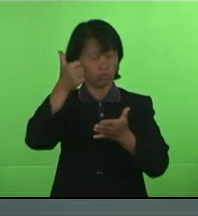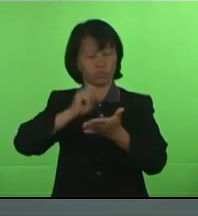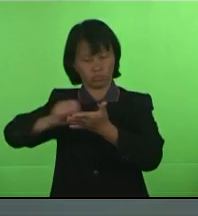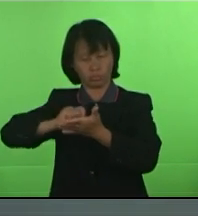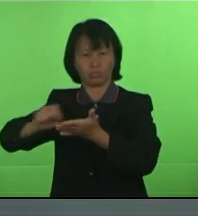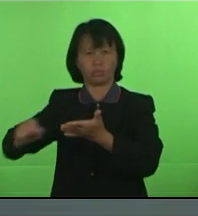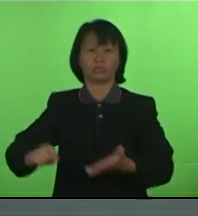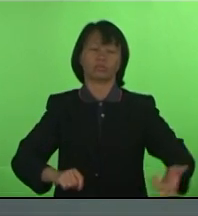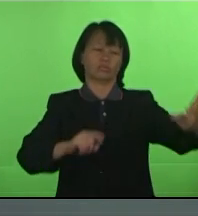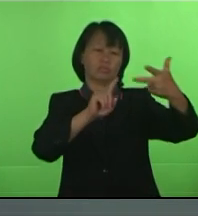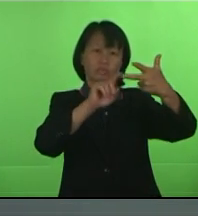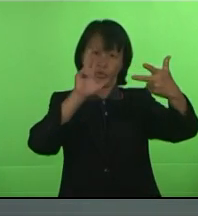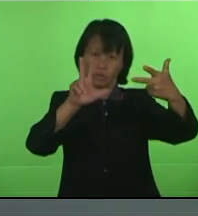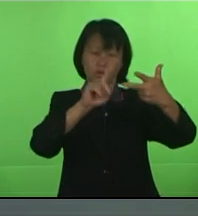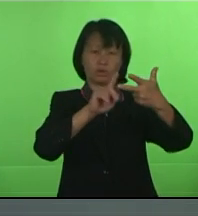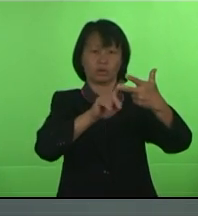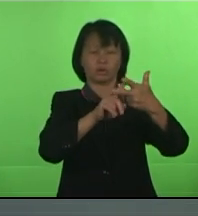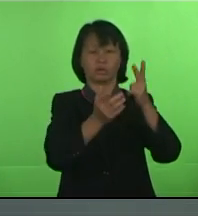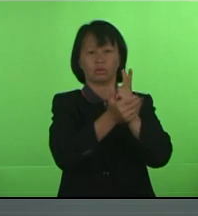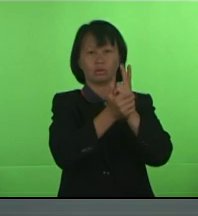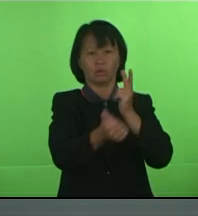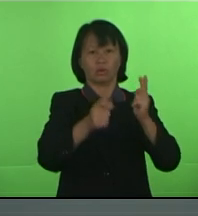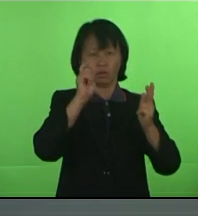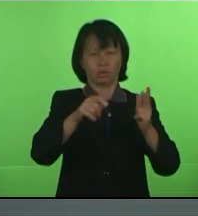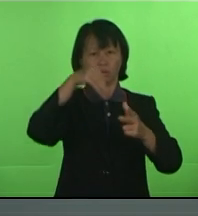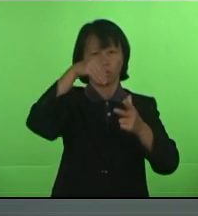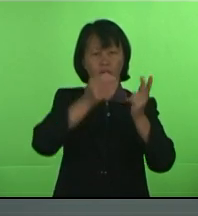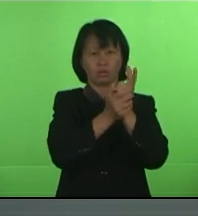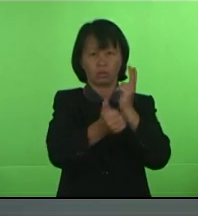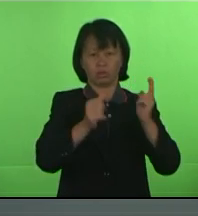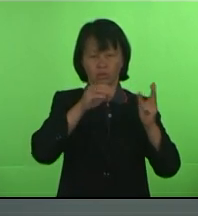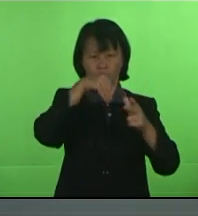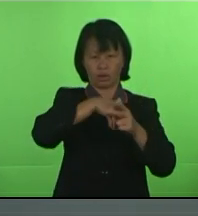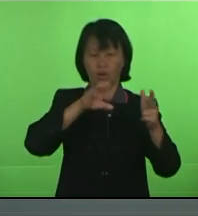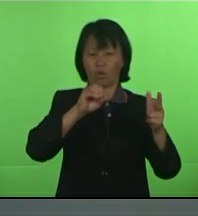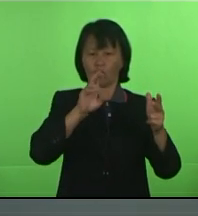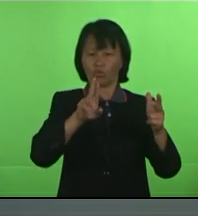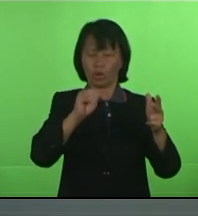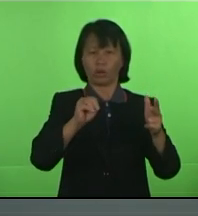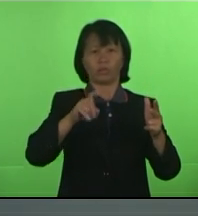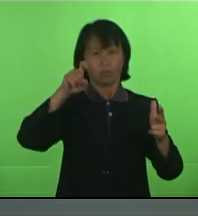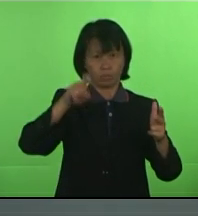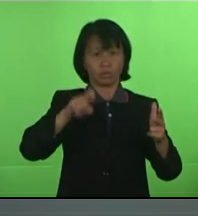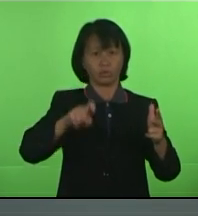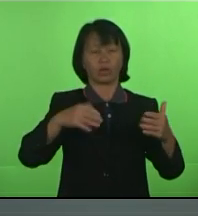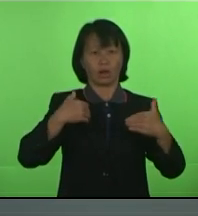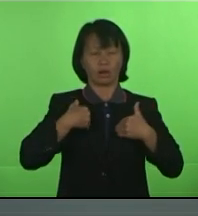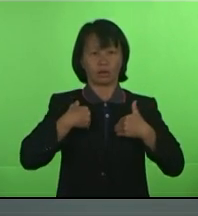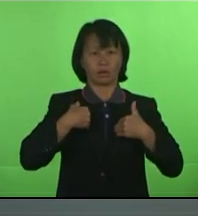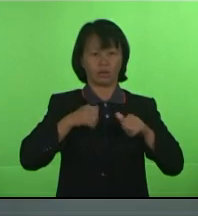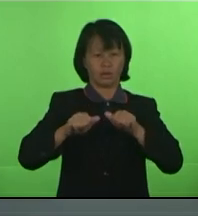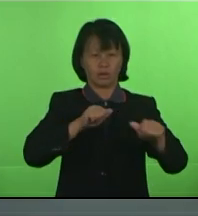Okay, a third essential skill needed as an OUM learner or student, you must have some